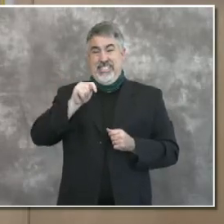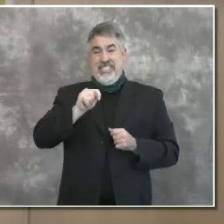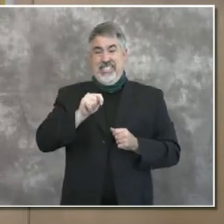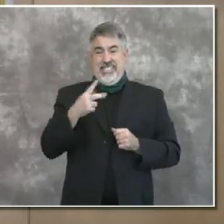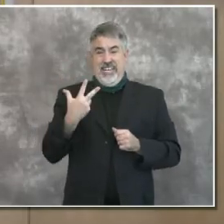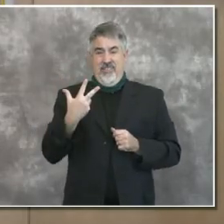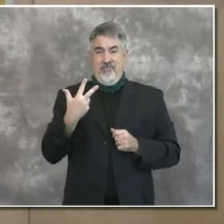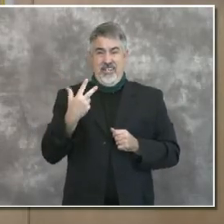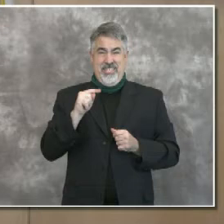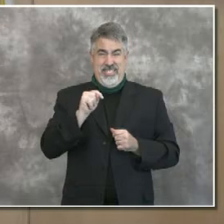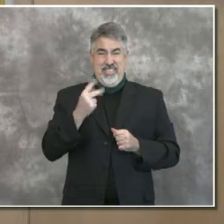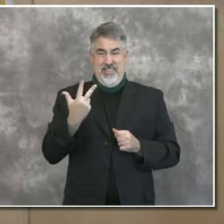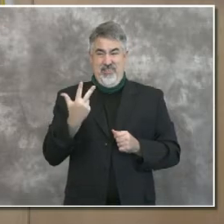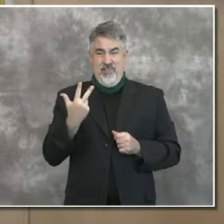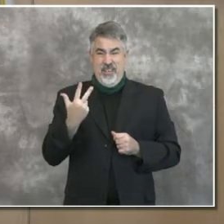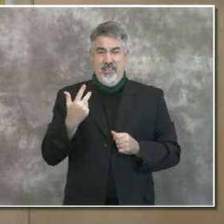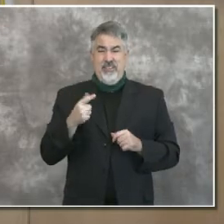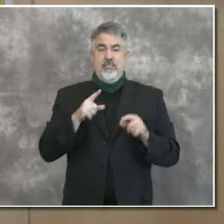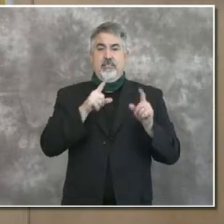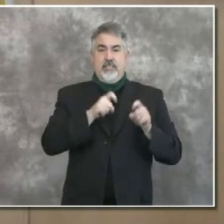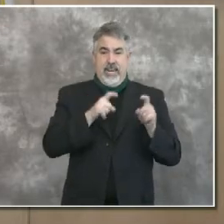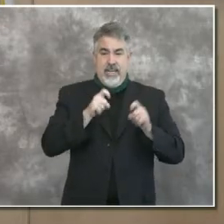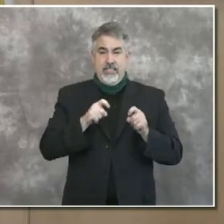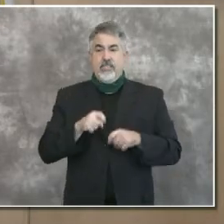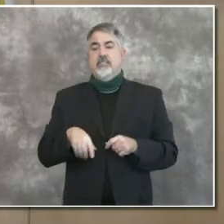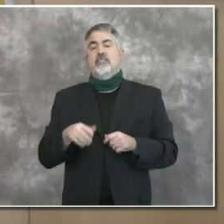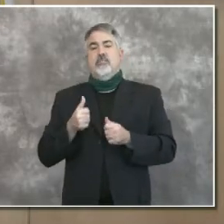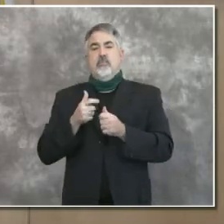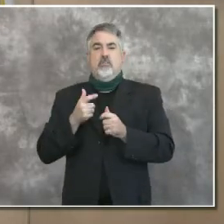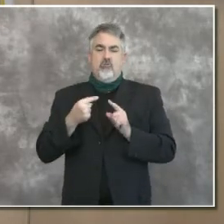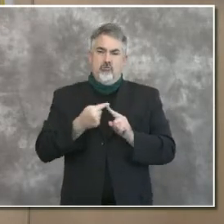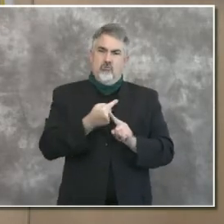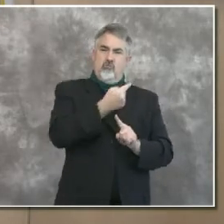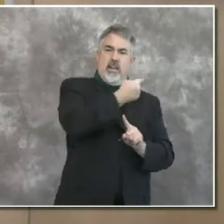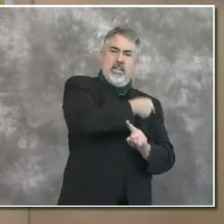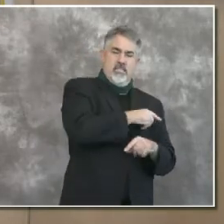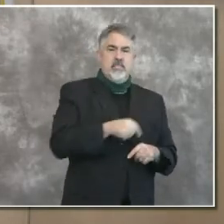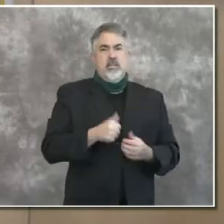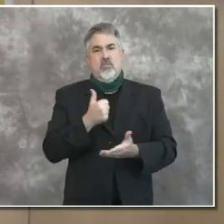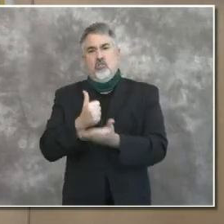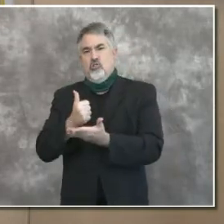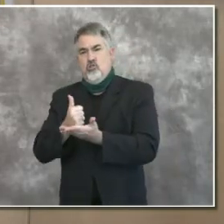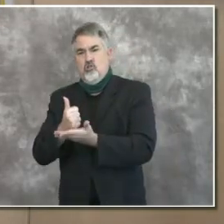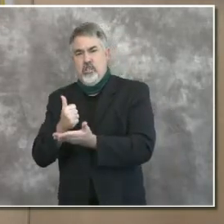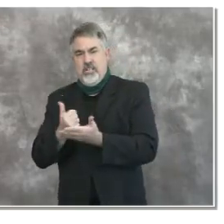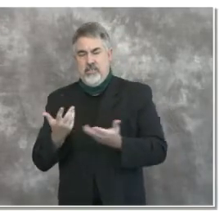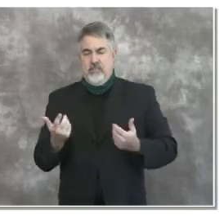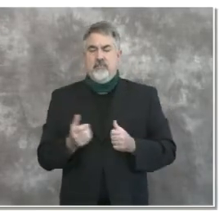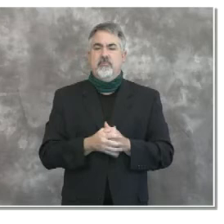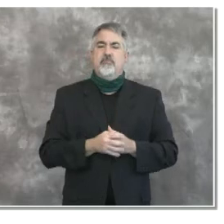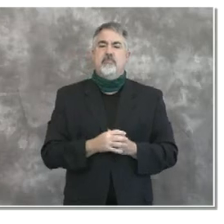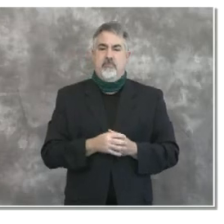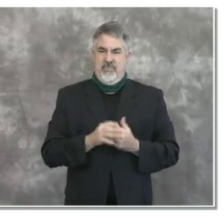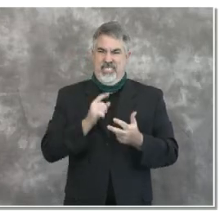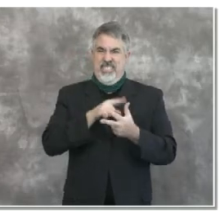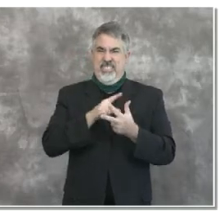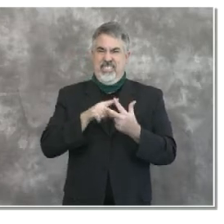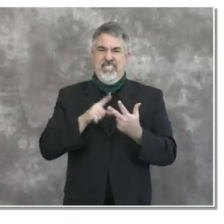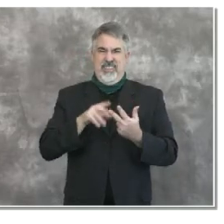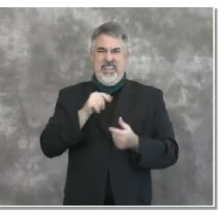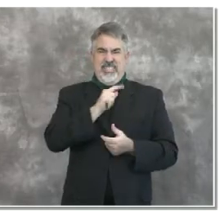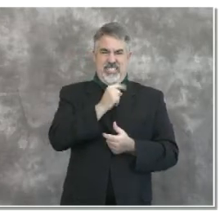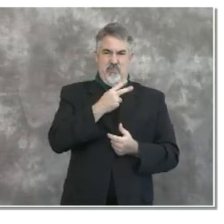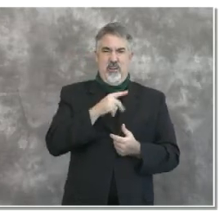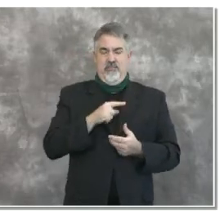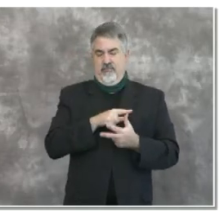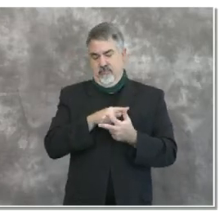trace, and treat. As COVID-19 rolled through our community, the County of San Diego was actually a very early leader in all three categories.